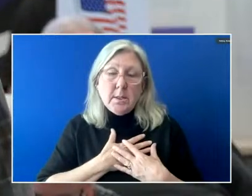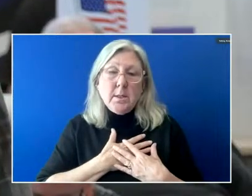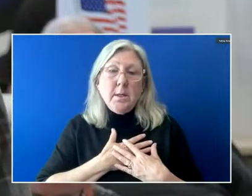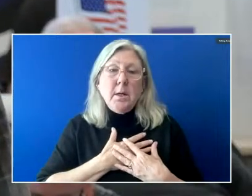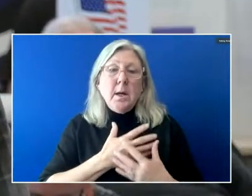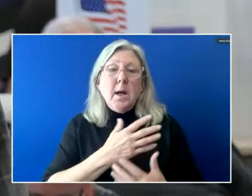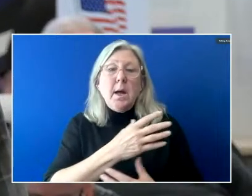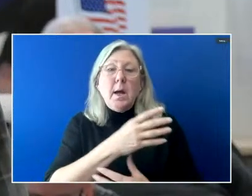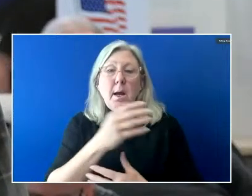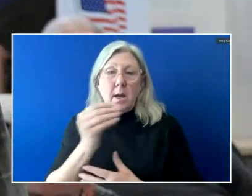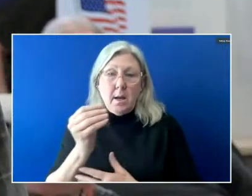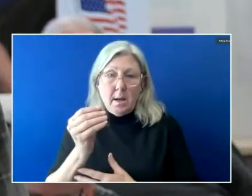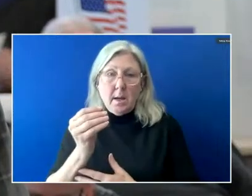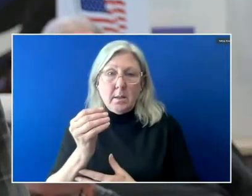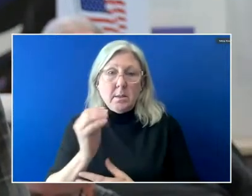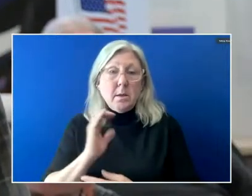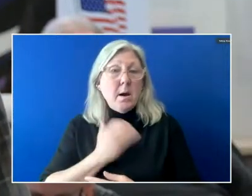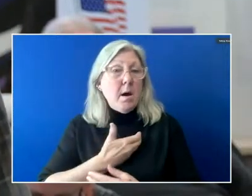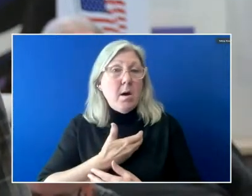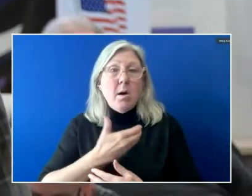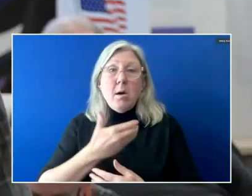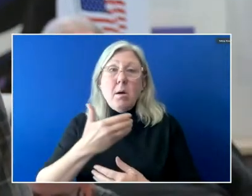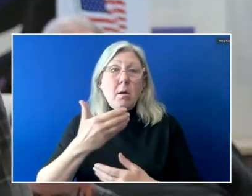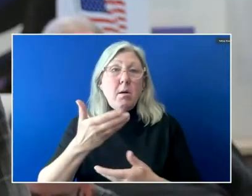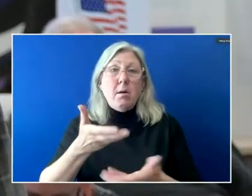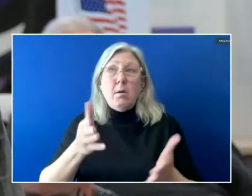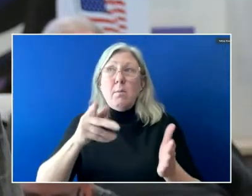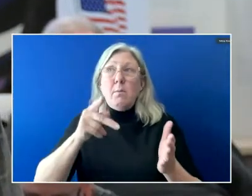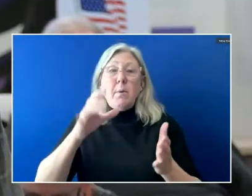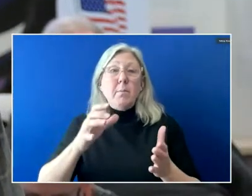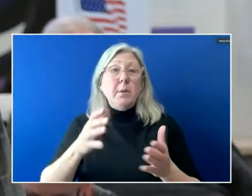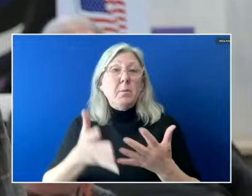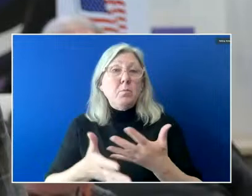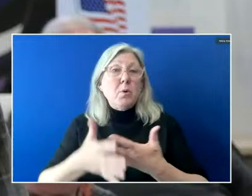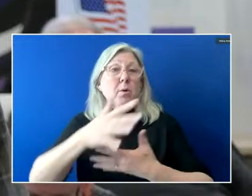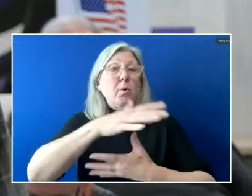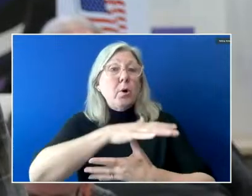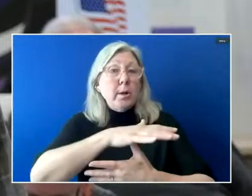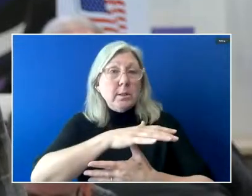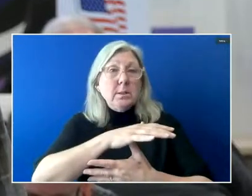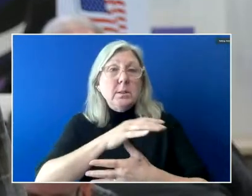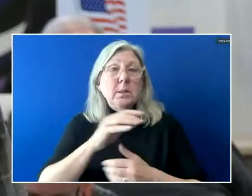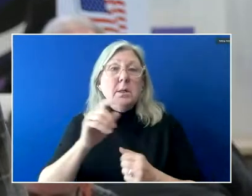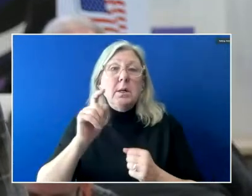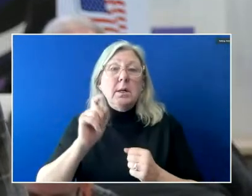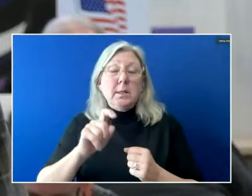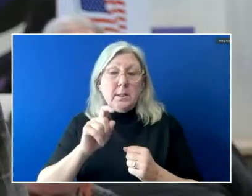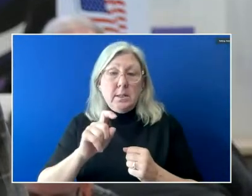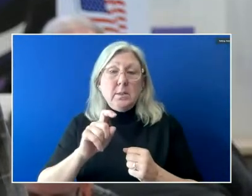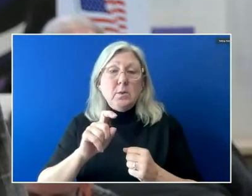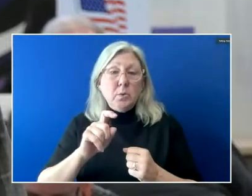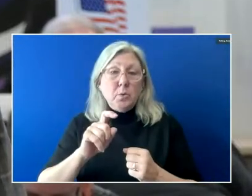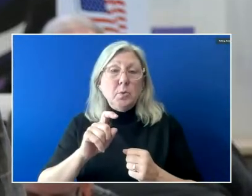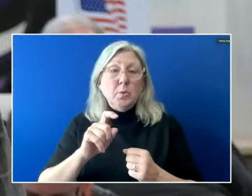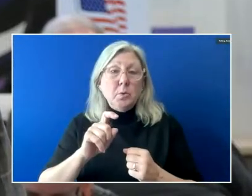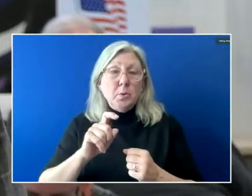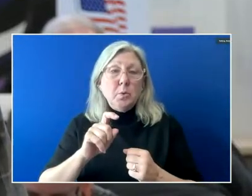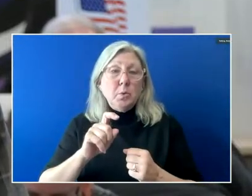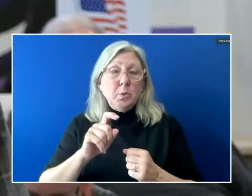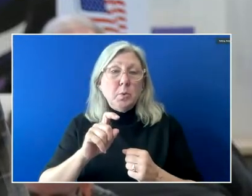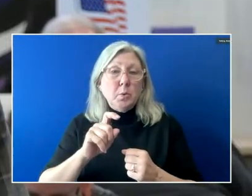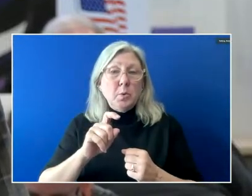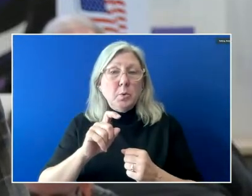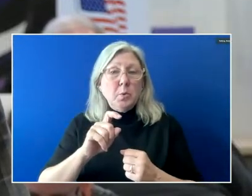and our public priorities need to work in support of each